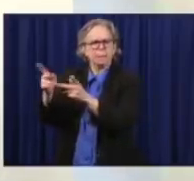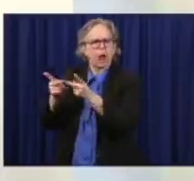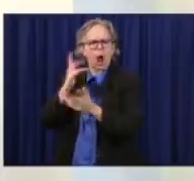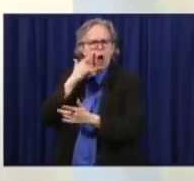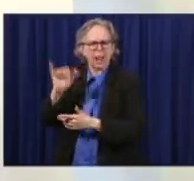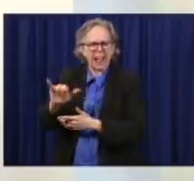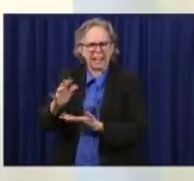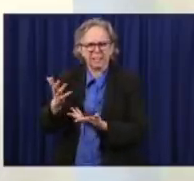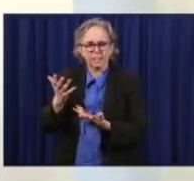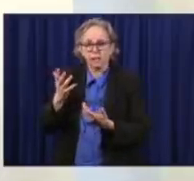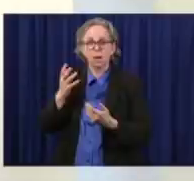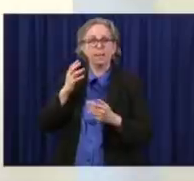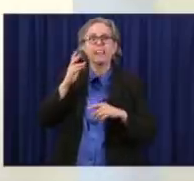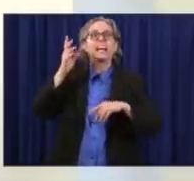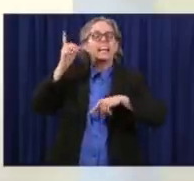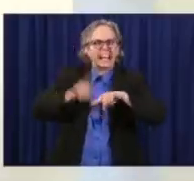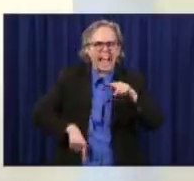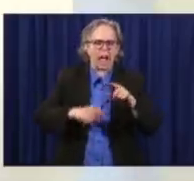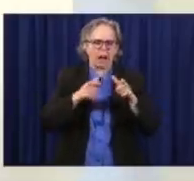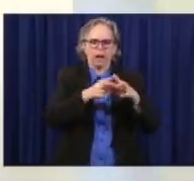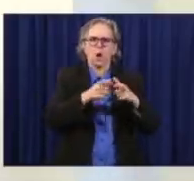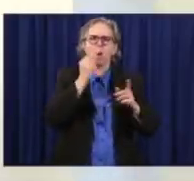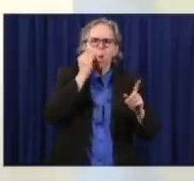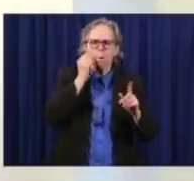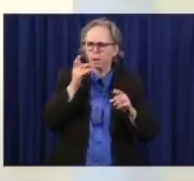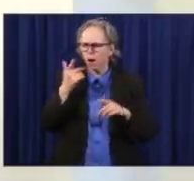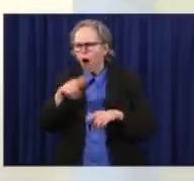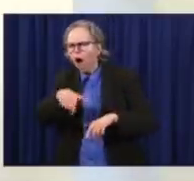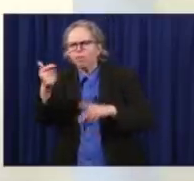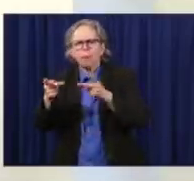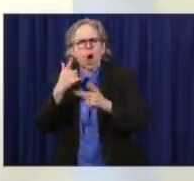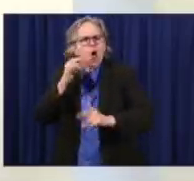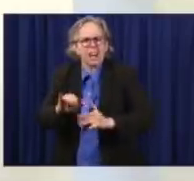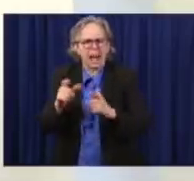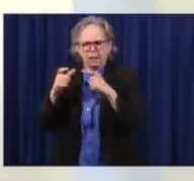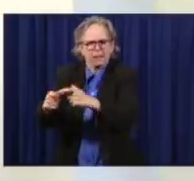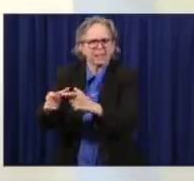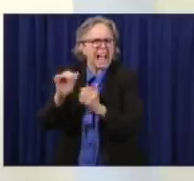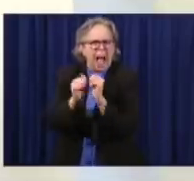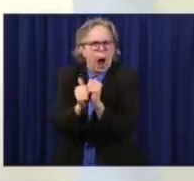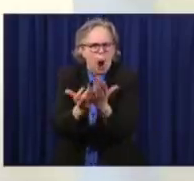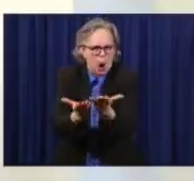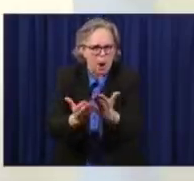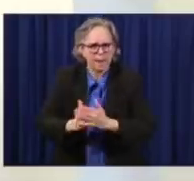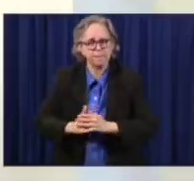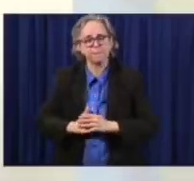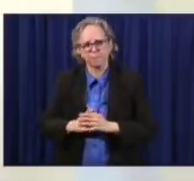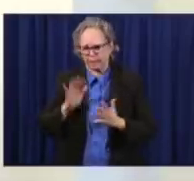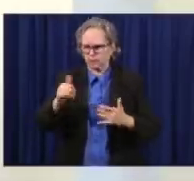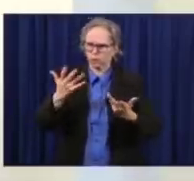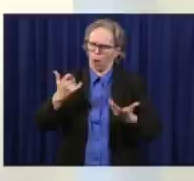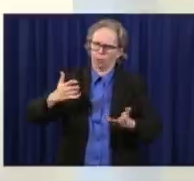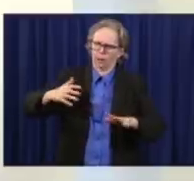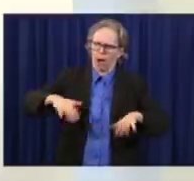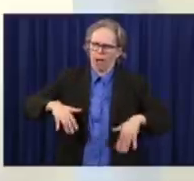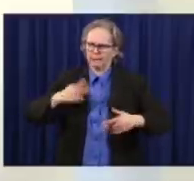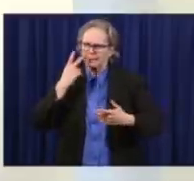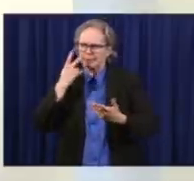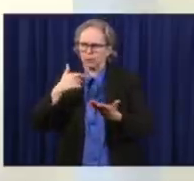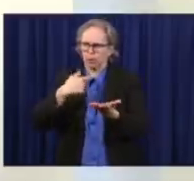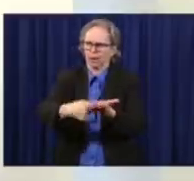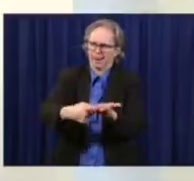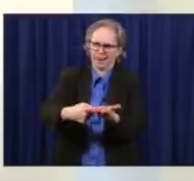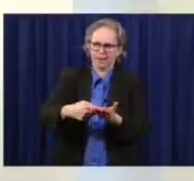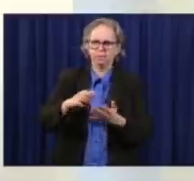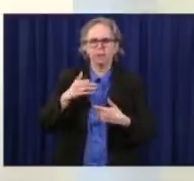an undertaking that I haven't seen addressed here yet. It's not just, we talked a lot about stadiums or hotels or other